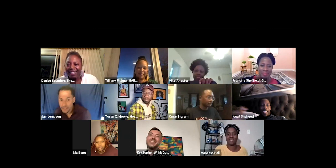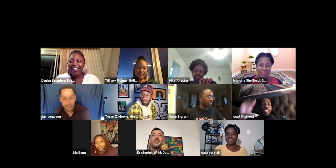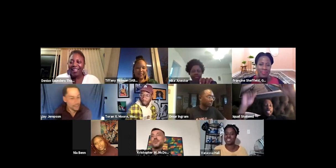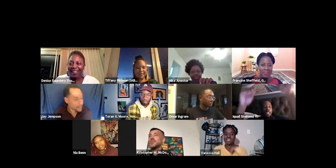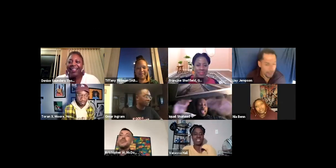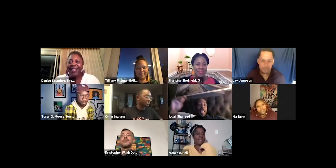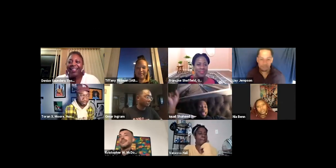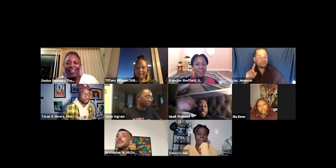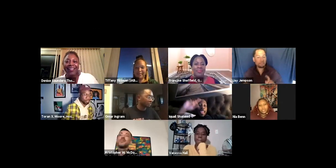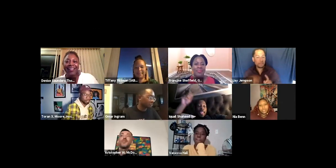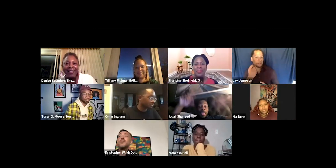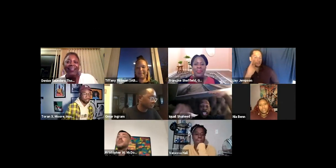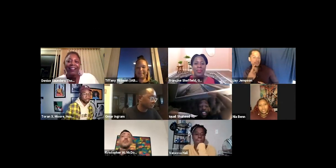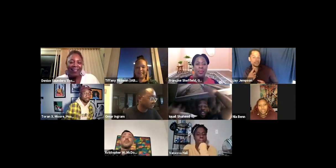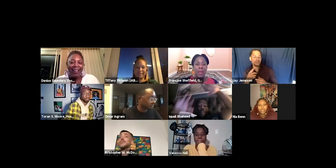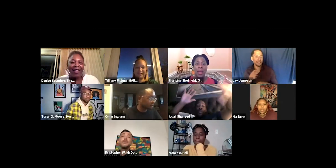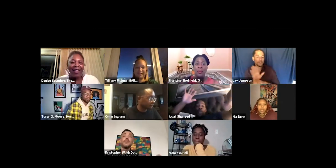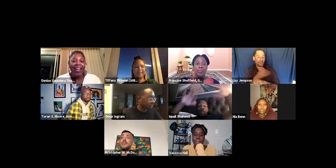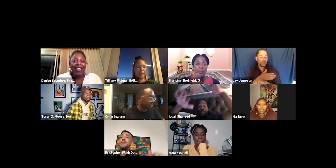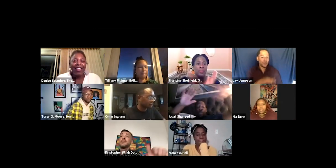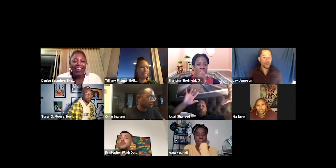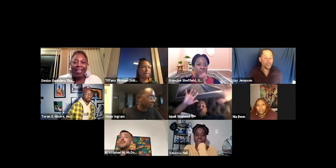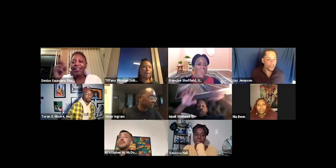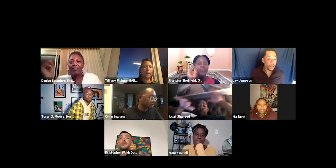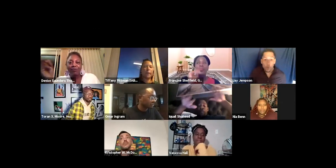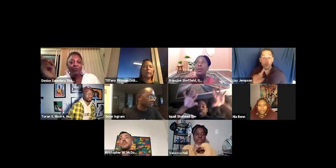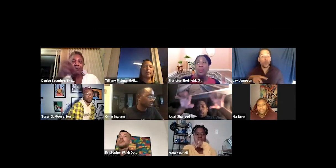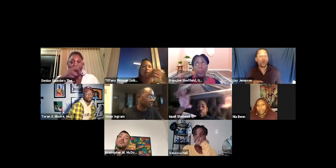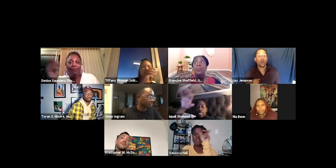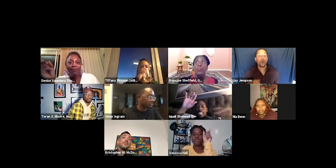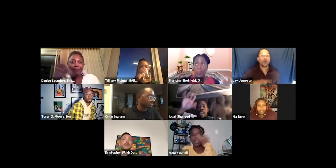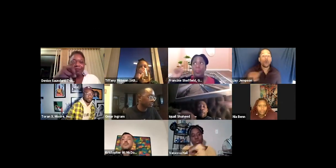Been down before.